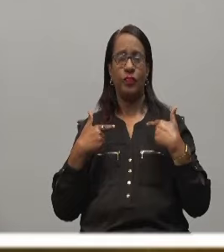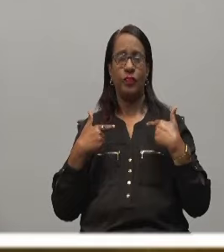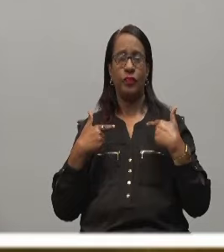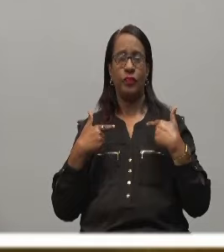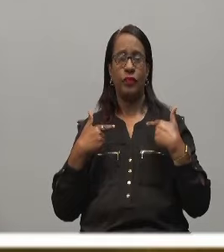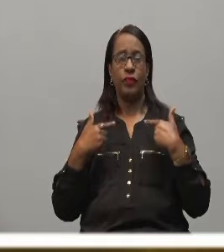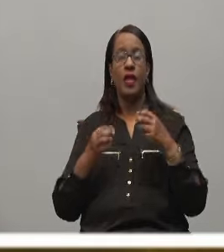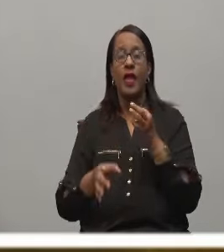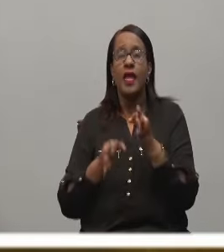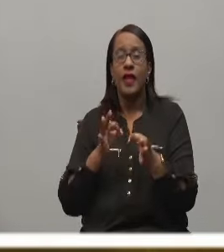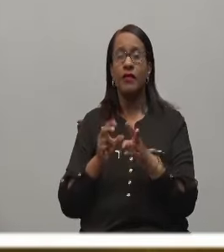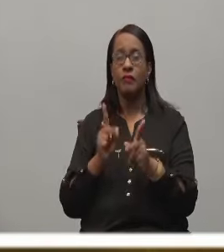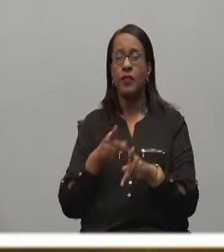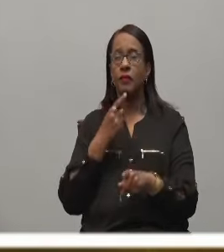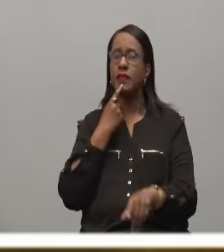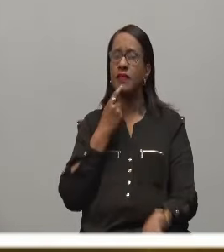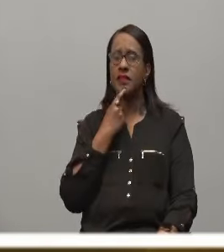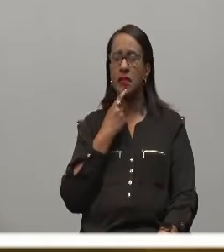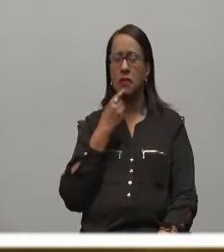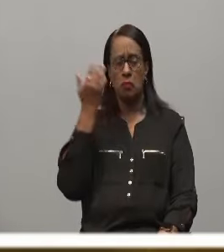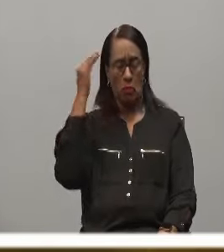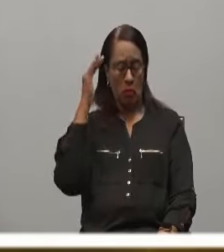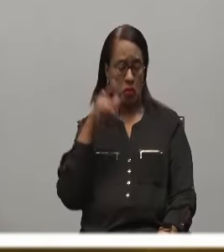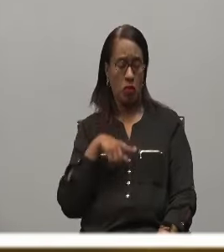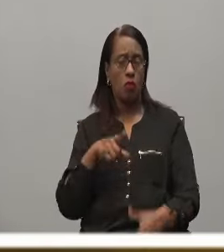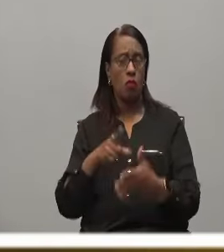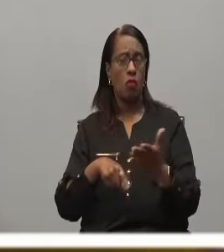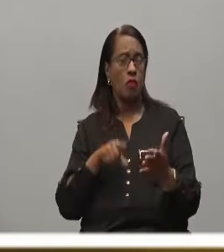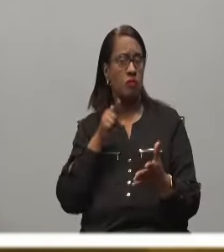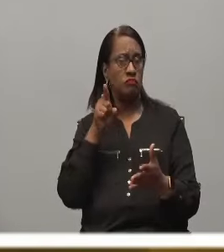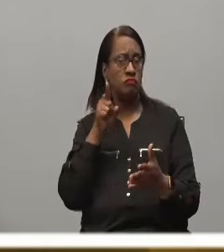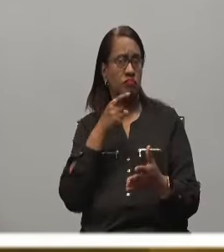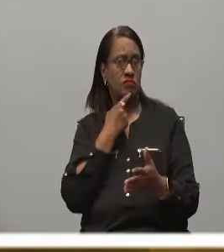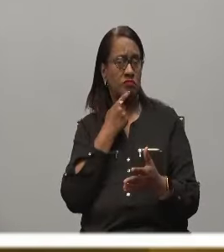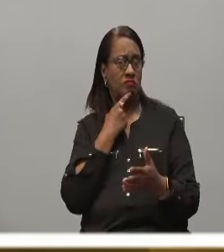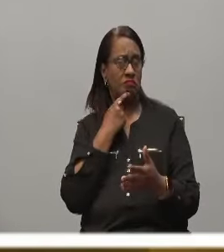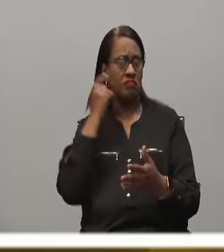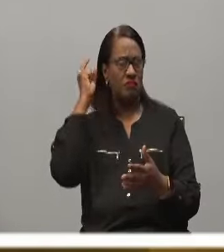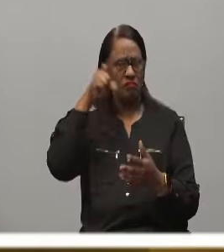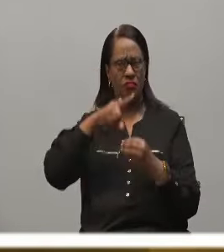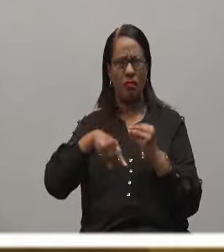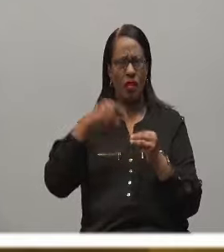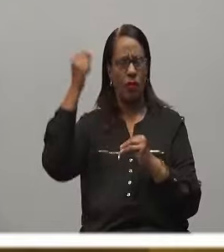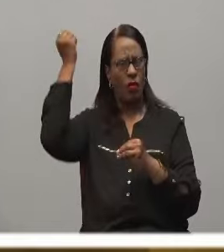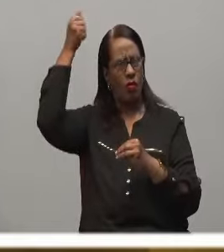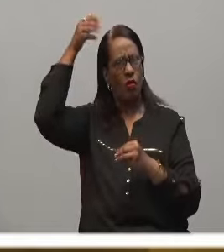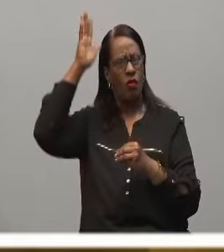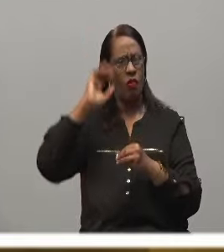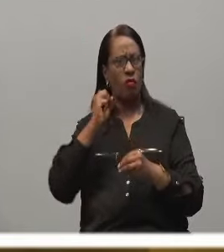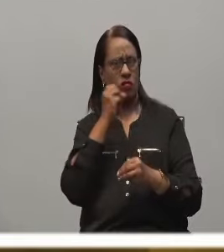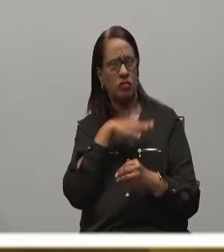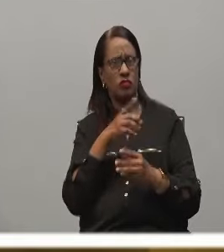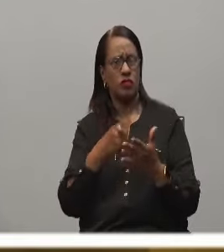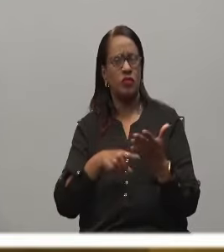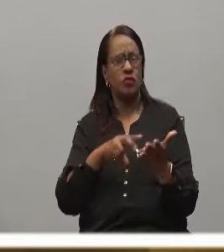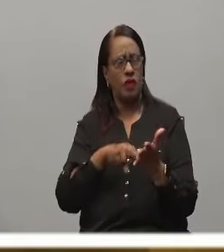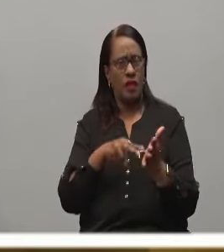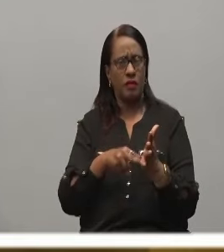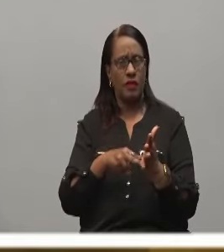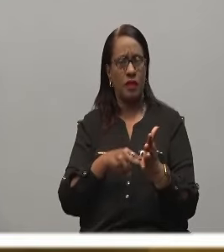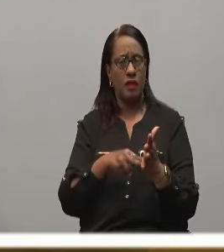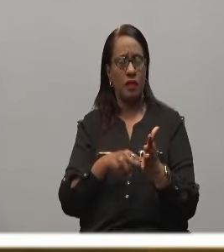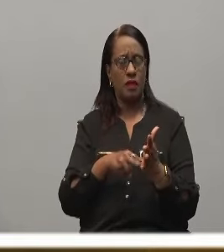life at a very low level of spiritual engagement. You're living as a spiritual